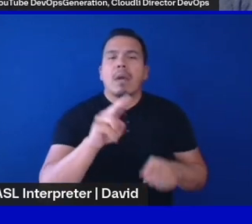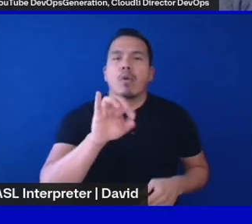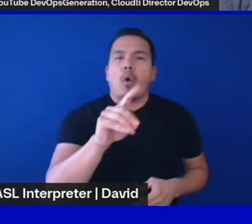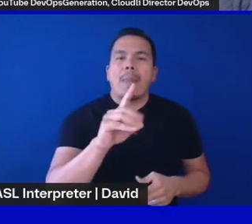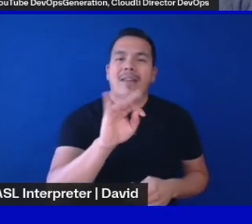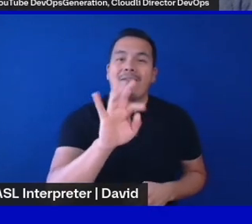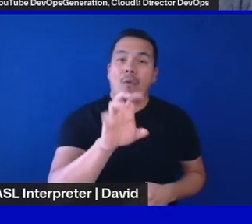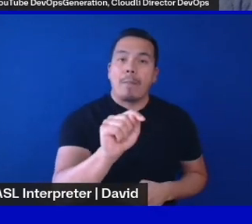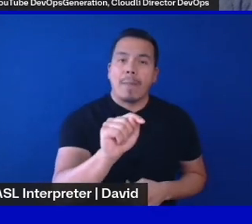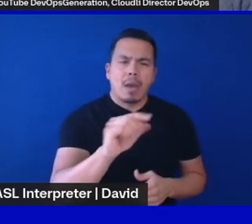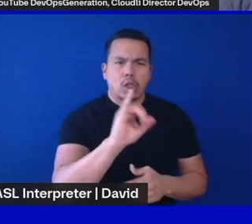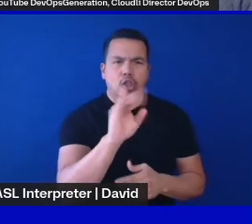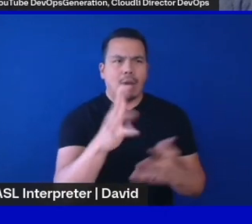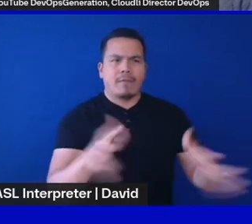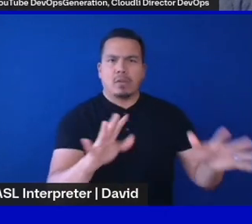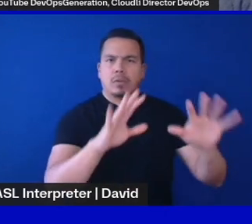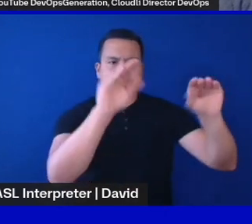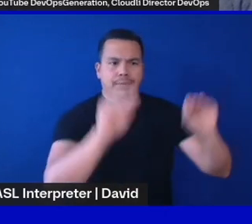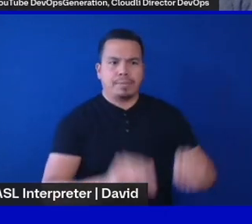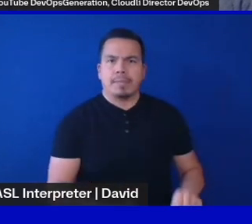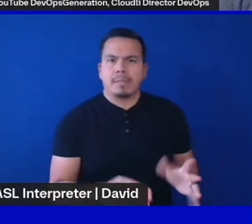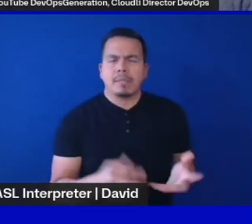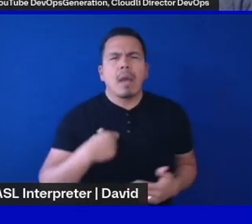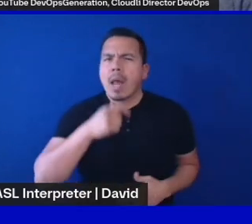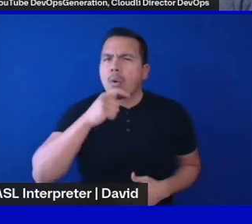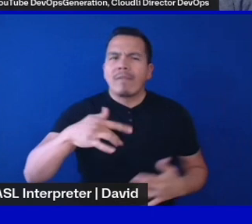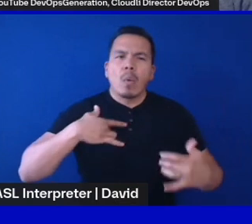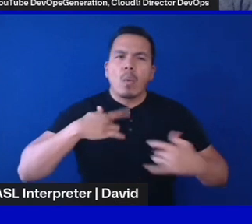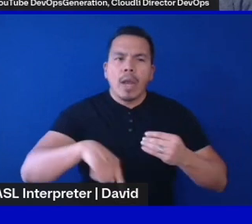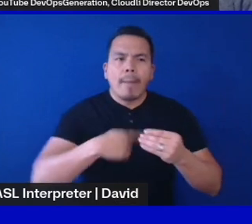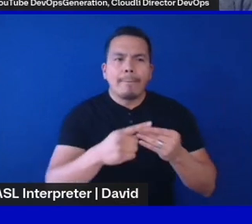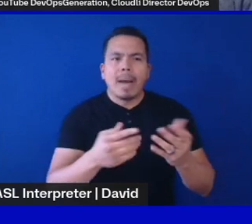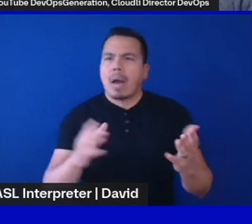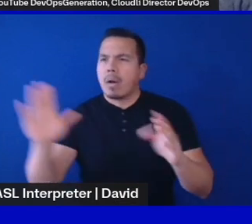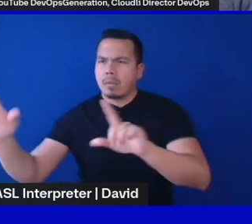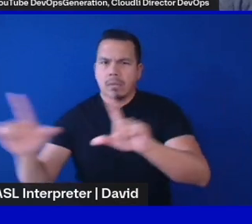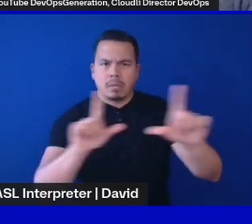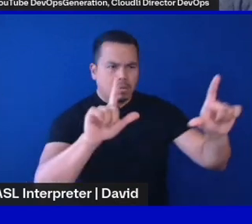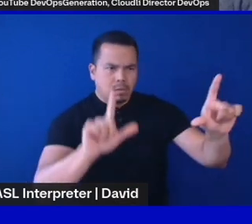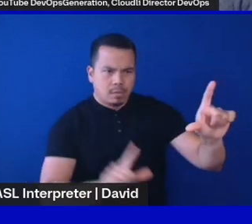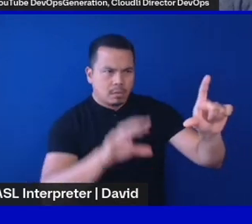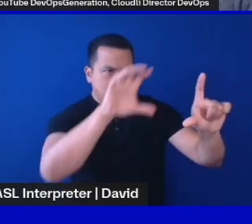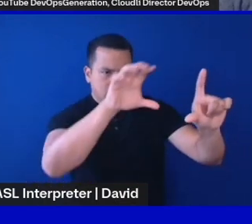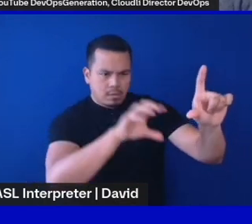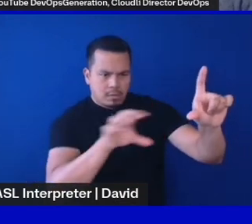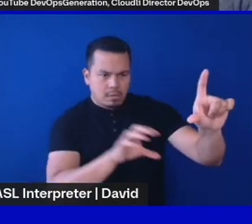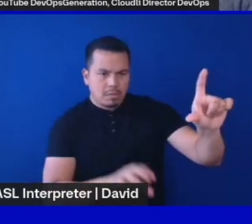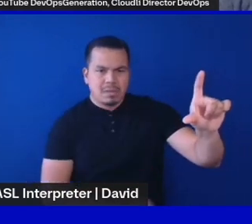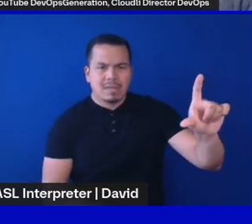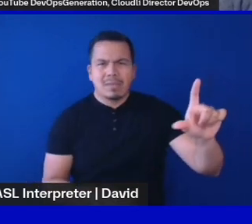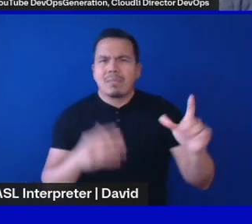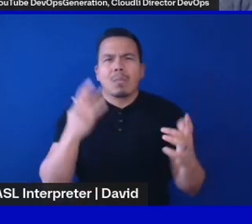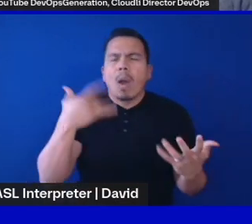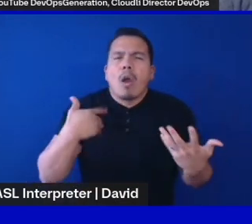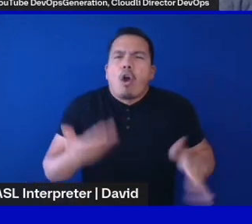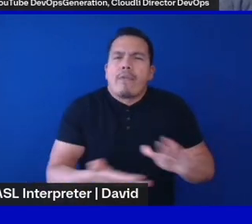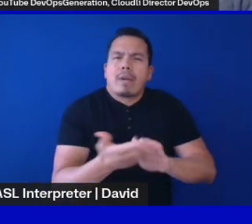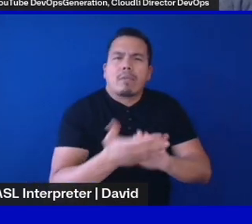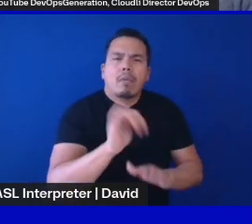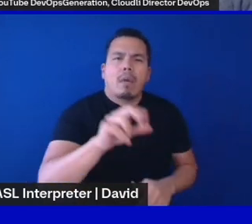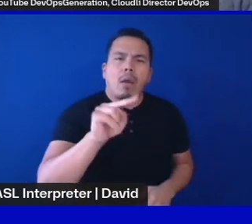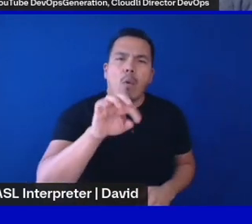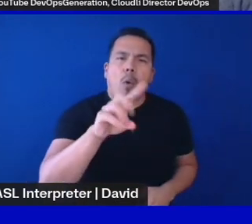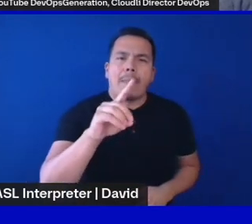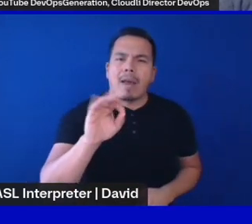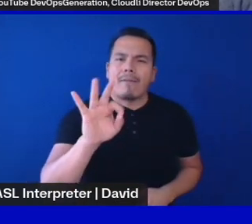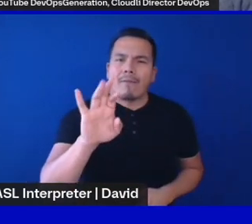job is formatted. I don't have to worry about realigning the pasted code as I go because I just run that Nomad format.